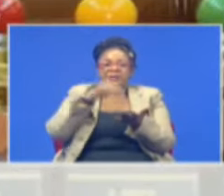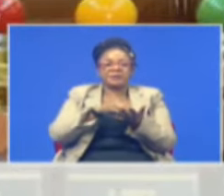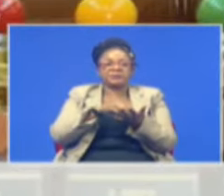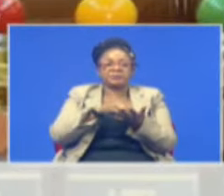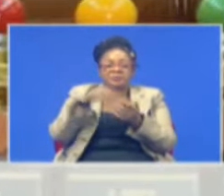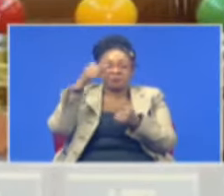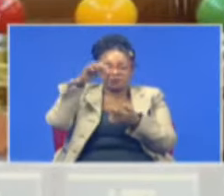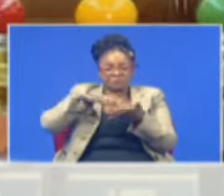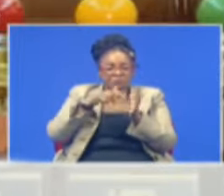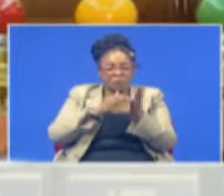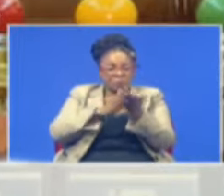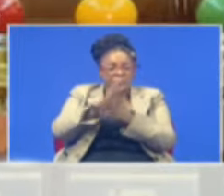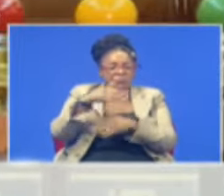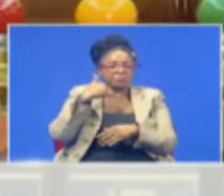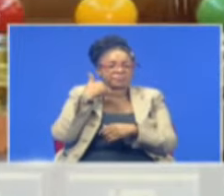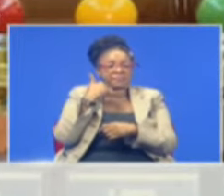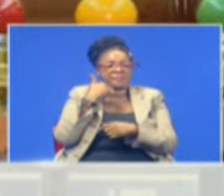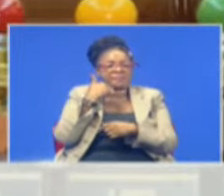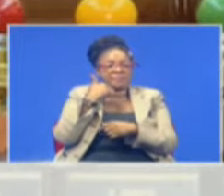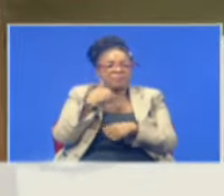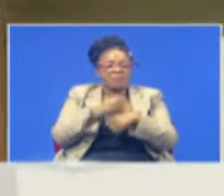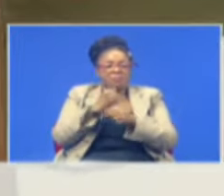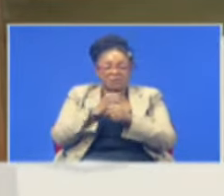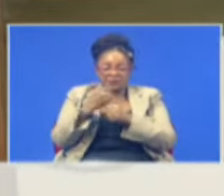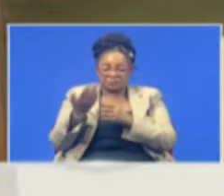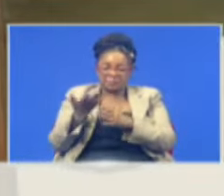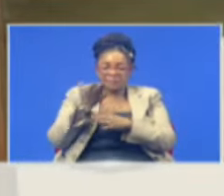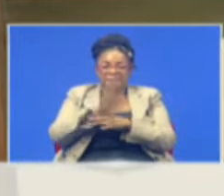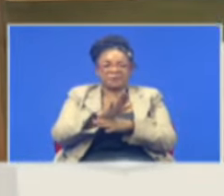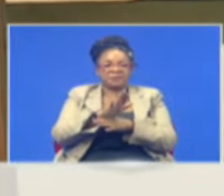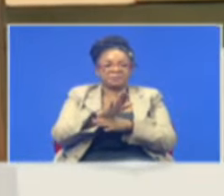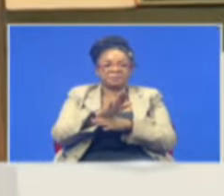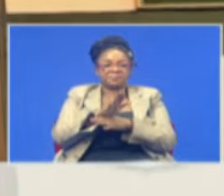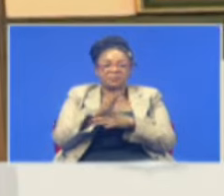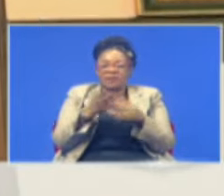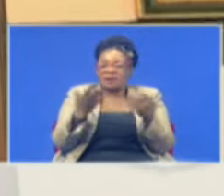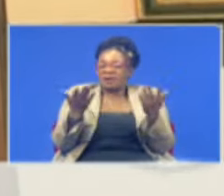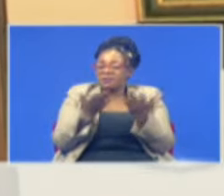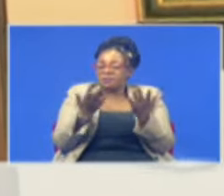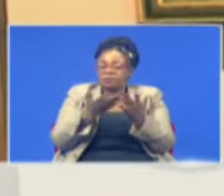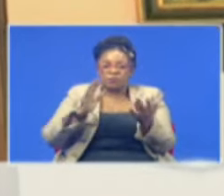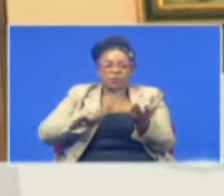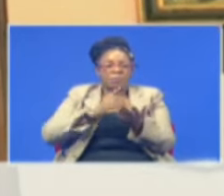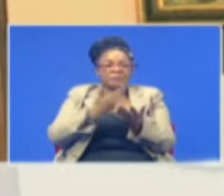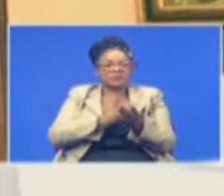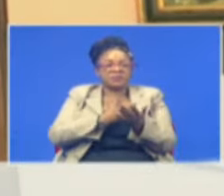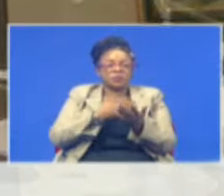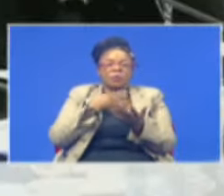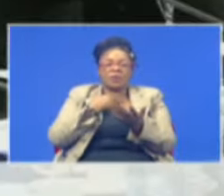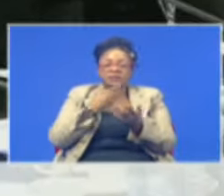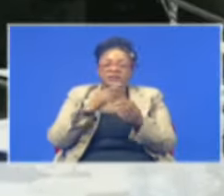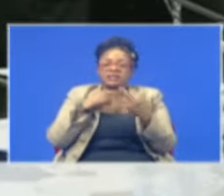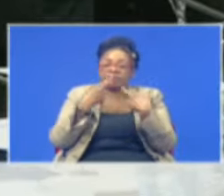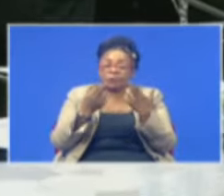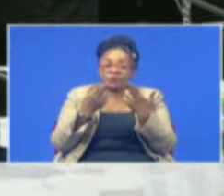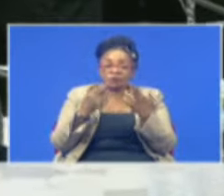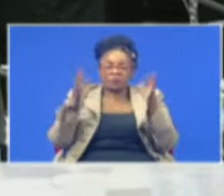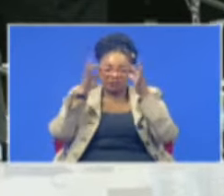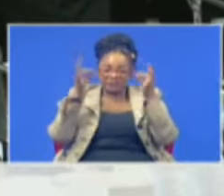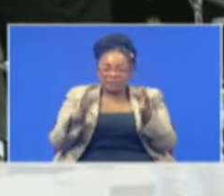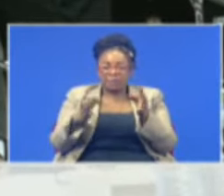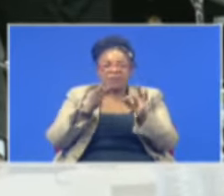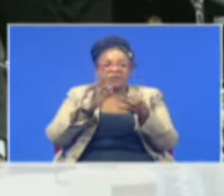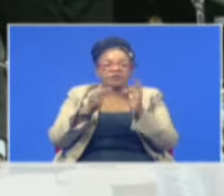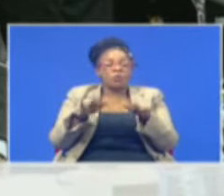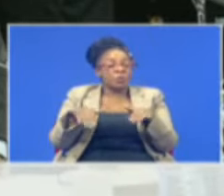call that made that revival back again? How badly the committee wants the answers will determine whether they will wait